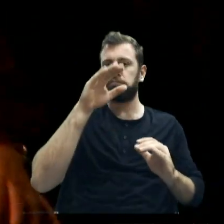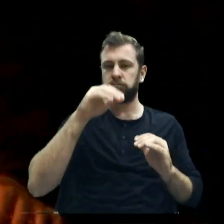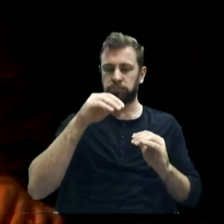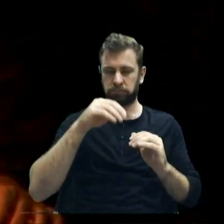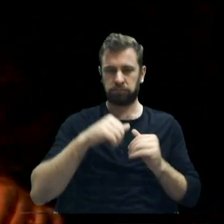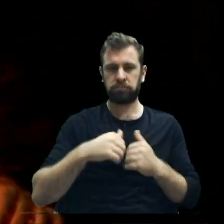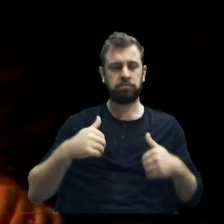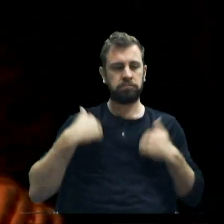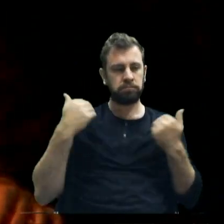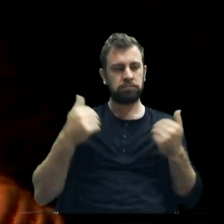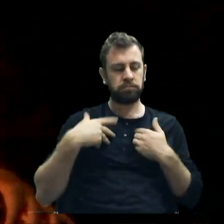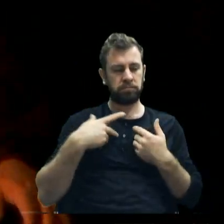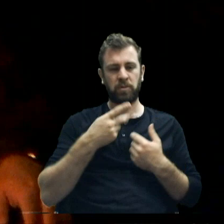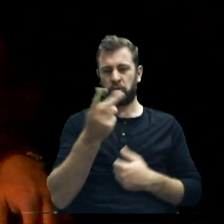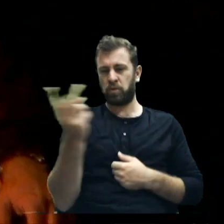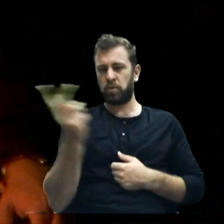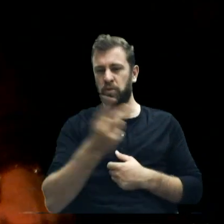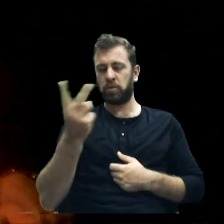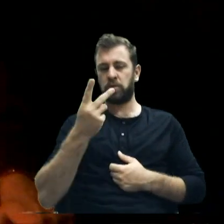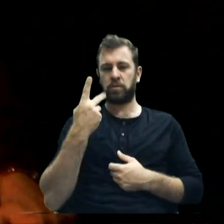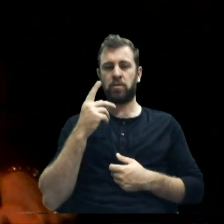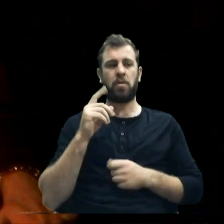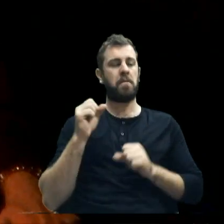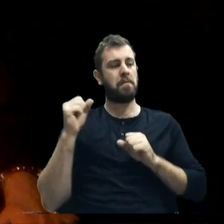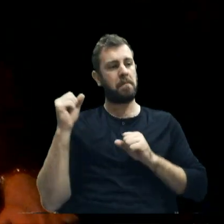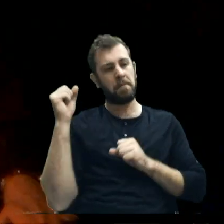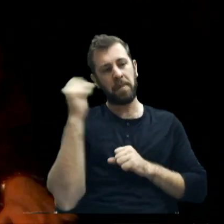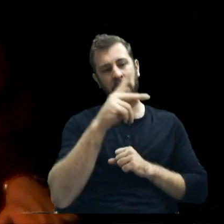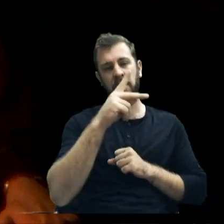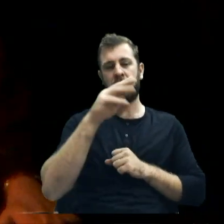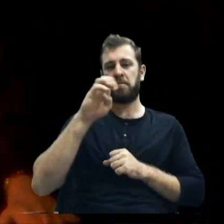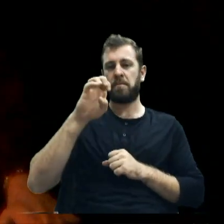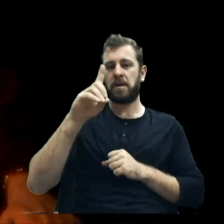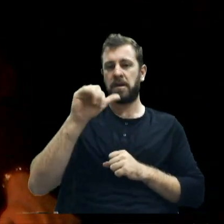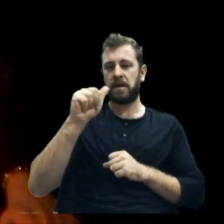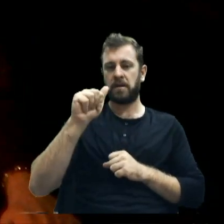These two went back in Medina to their childhood days.